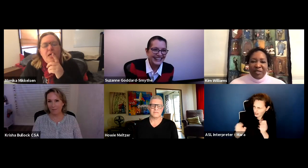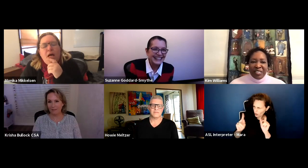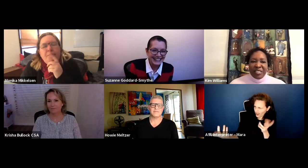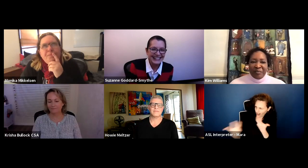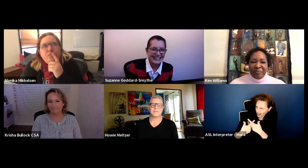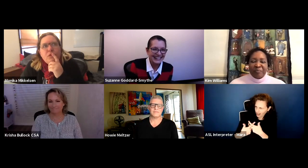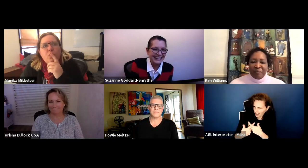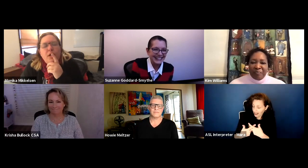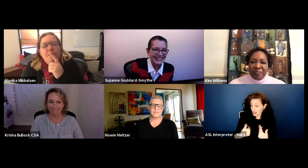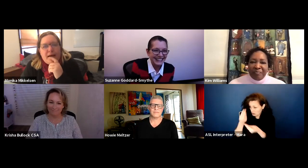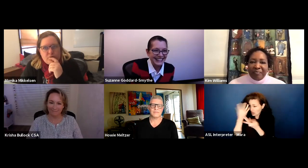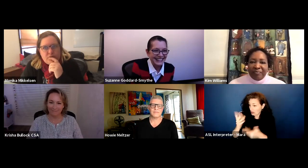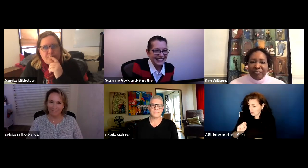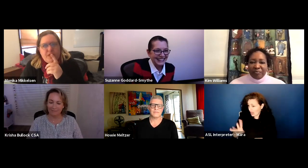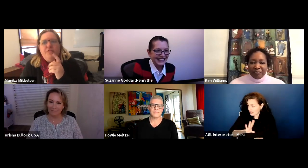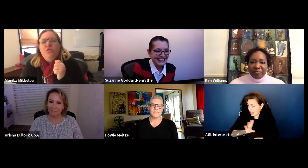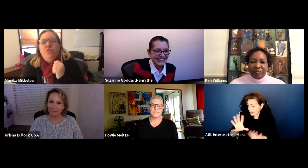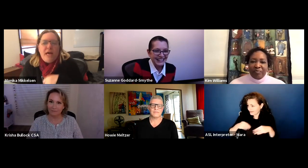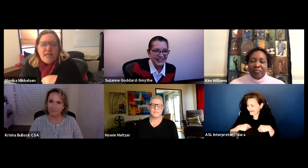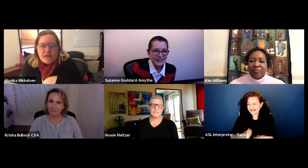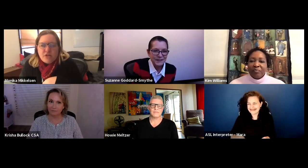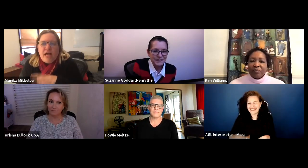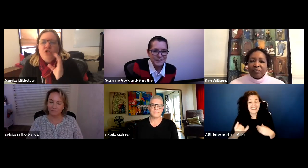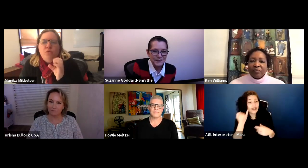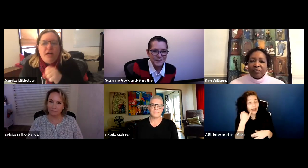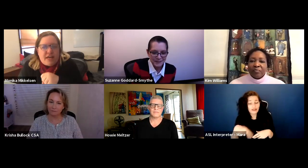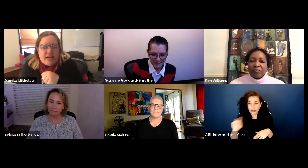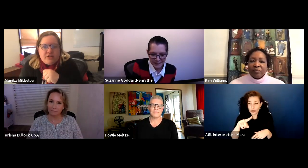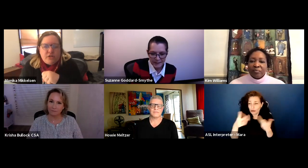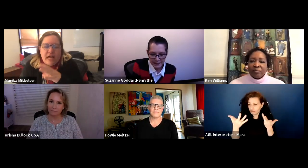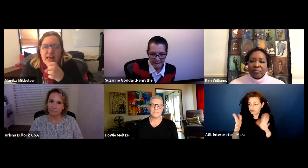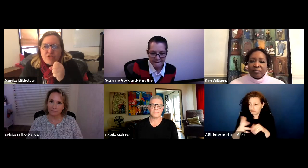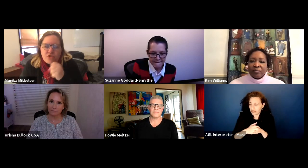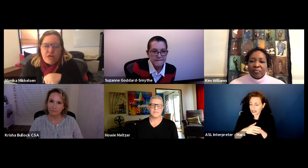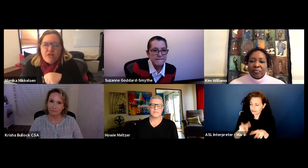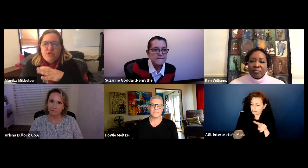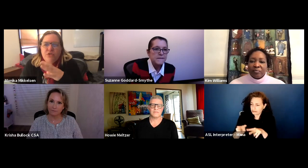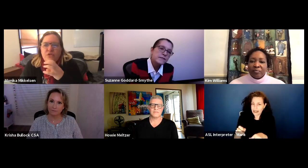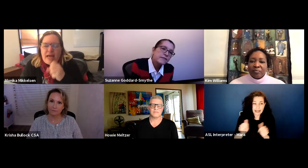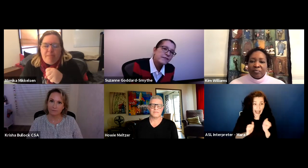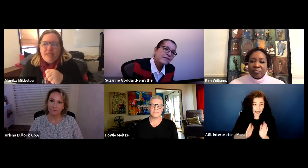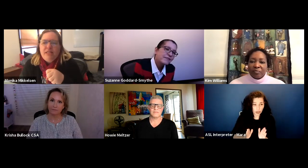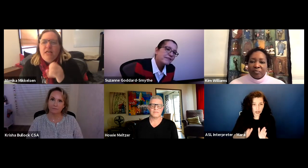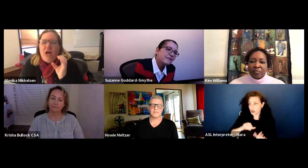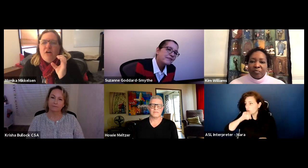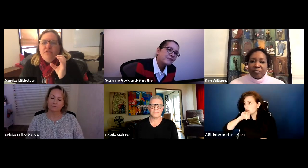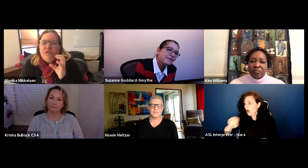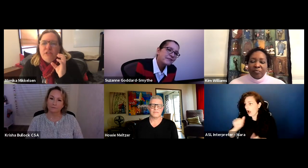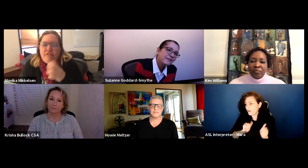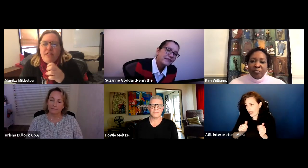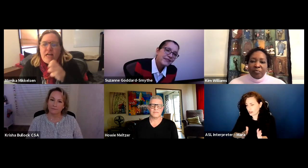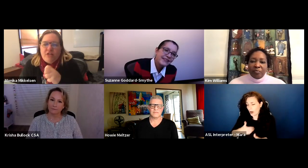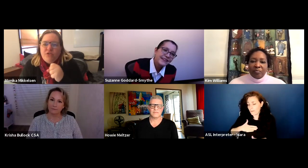Often happens. What about if you've read an actor and you love that actor? Like I have a strange habit